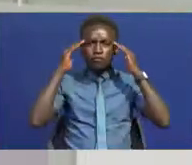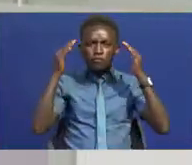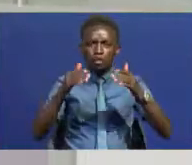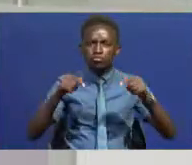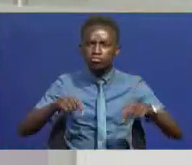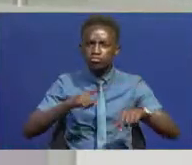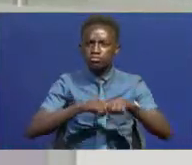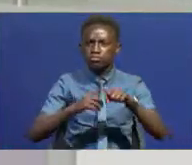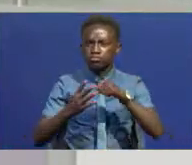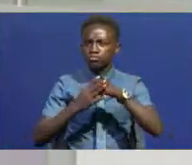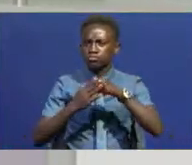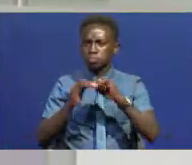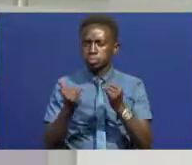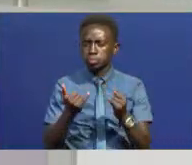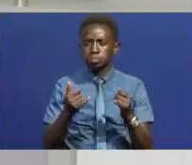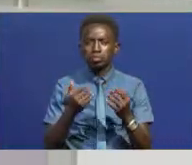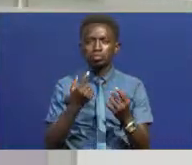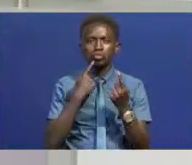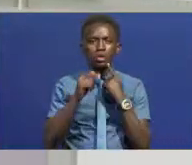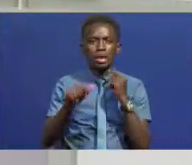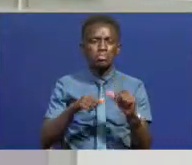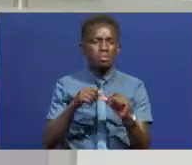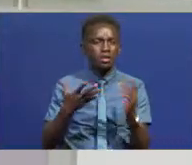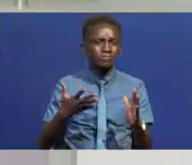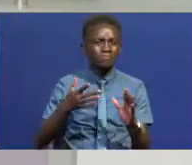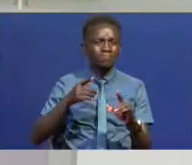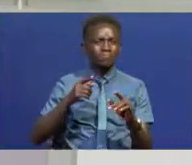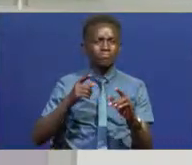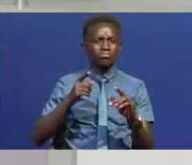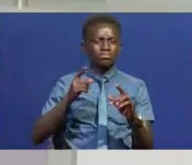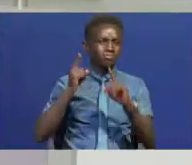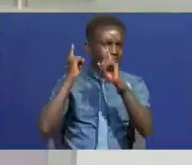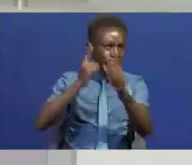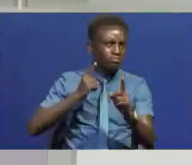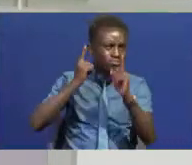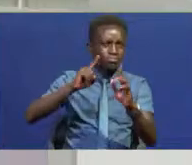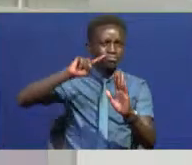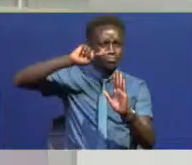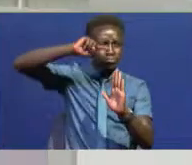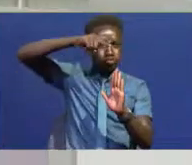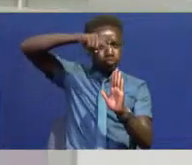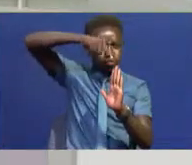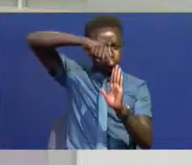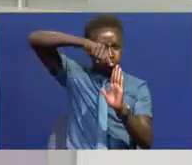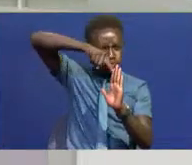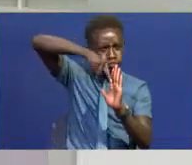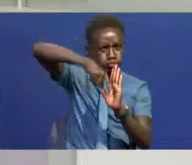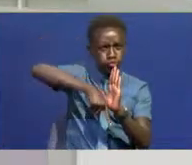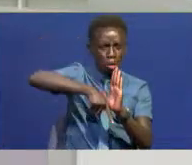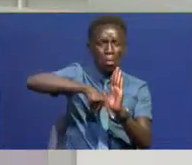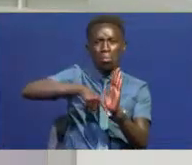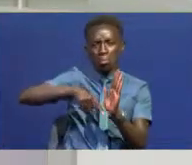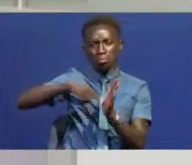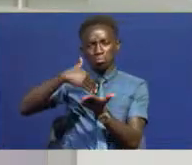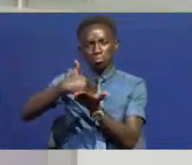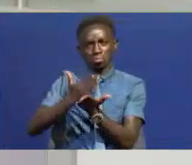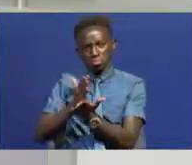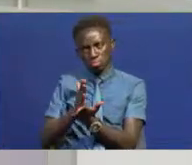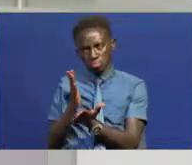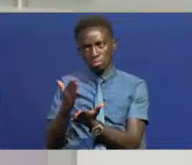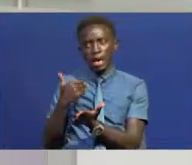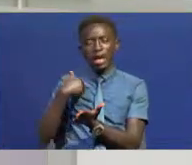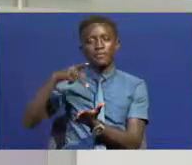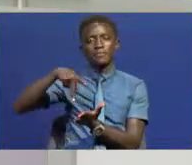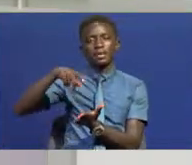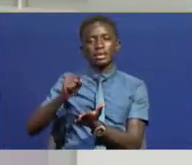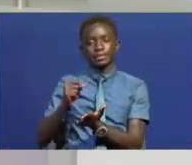about the mining sector, and we have the principal secretary in charge of the State Department for Mining, Elijah Mwangi, who joins us in studio a